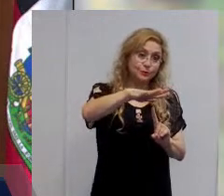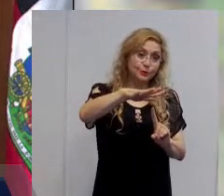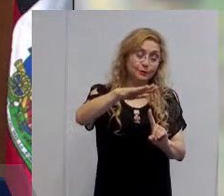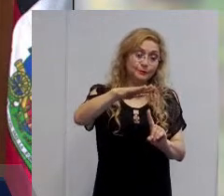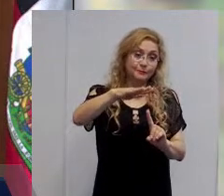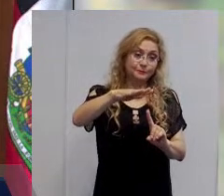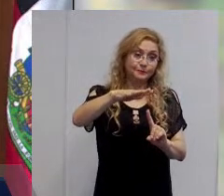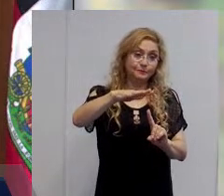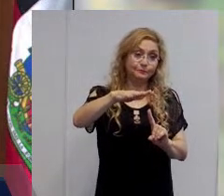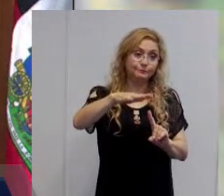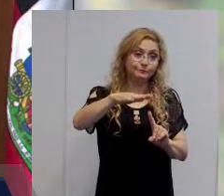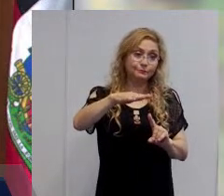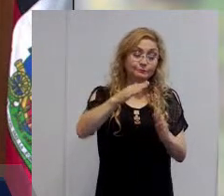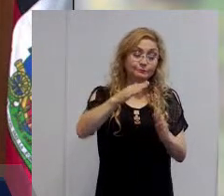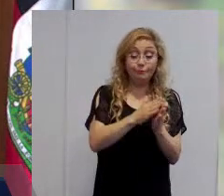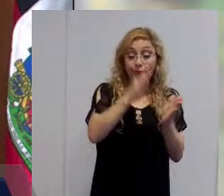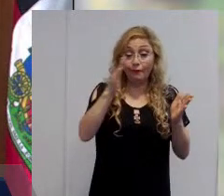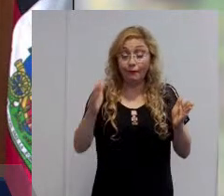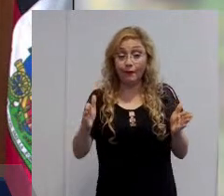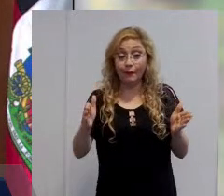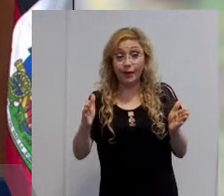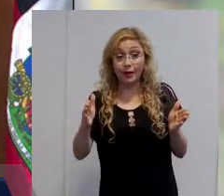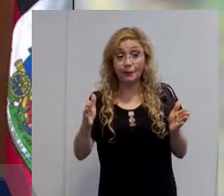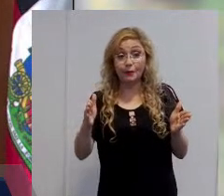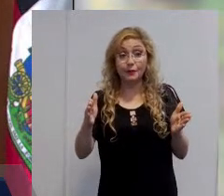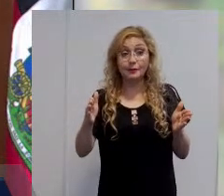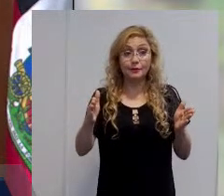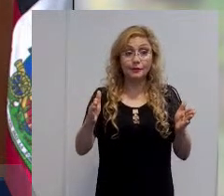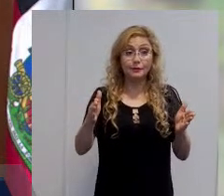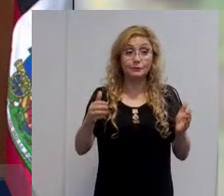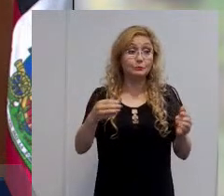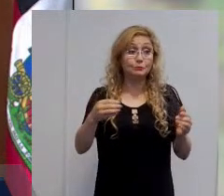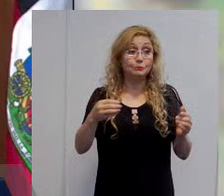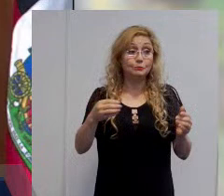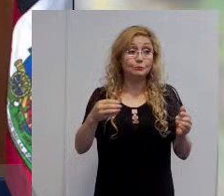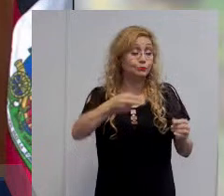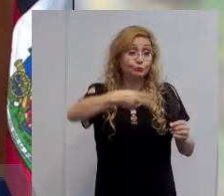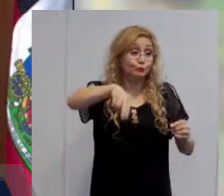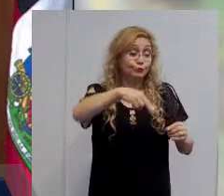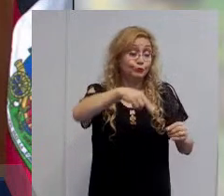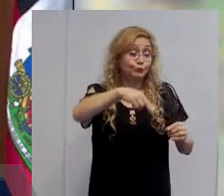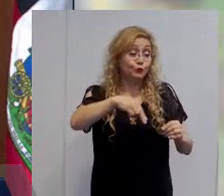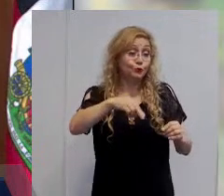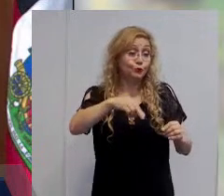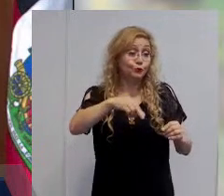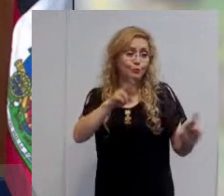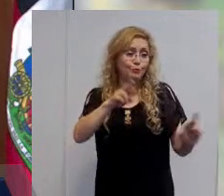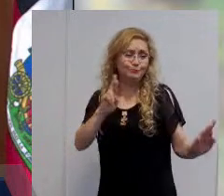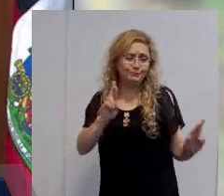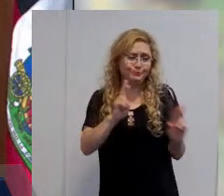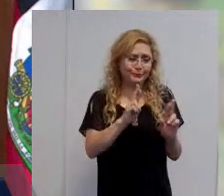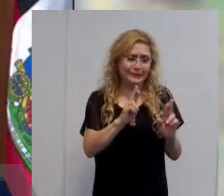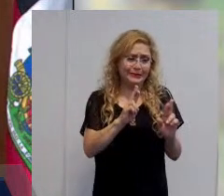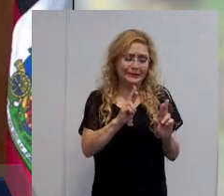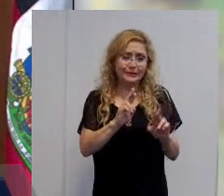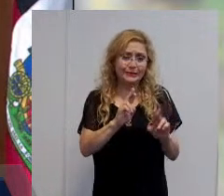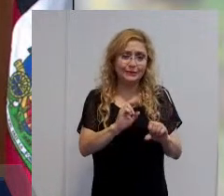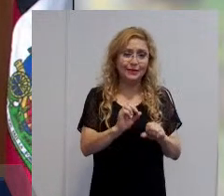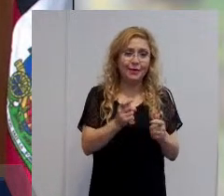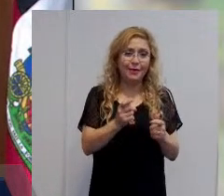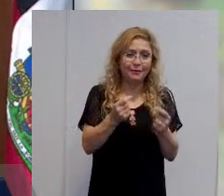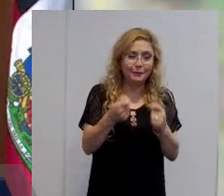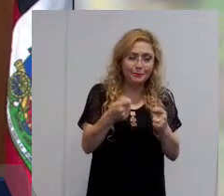countries are facing the similar situations. And We have been addressing